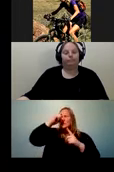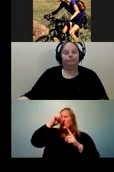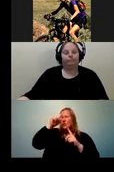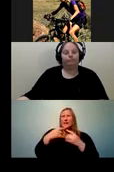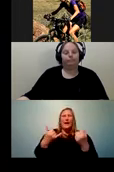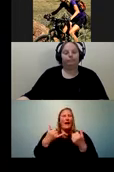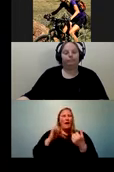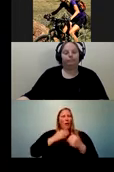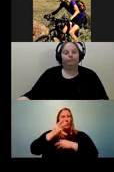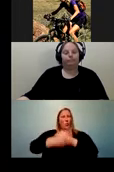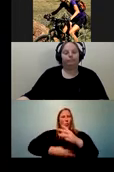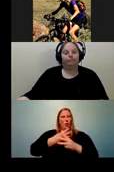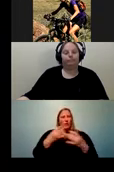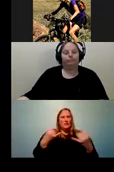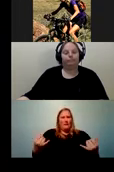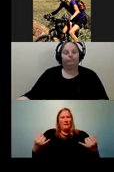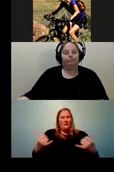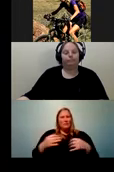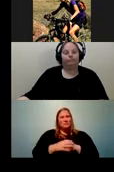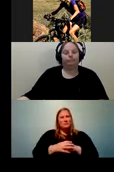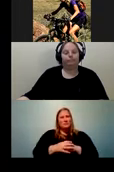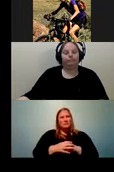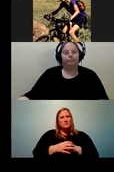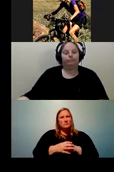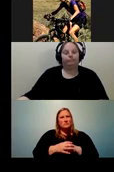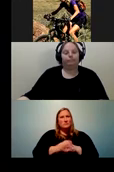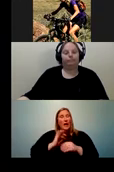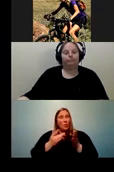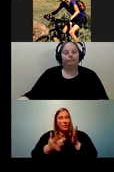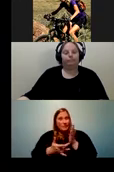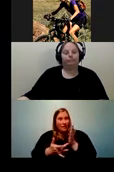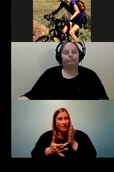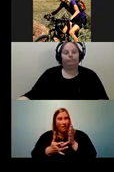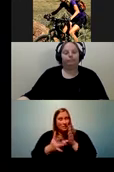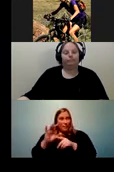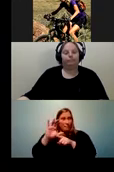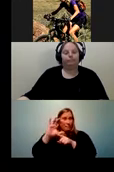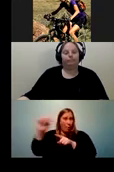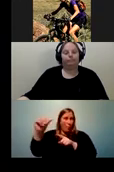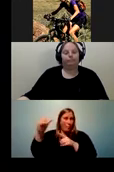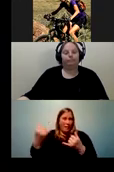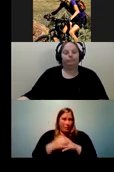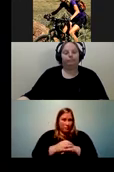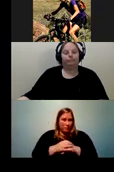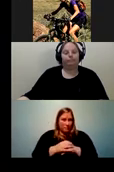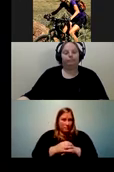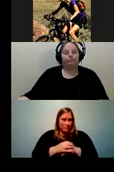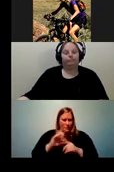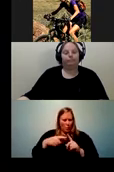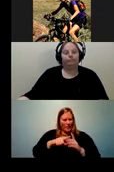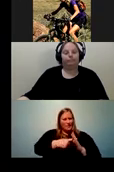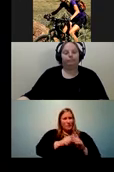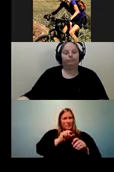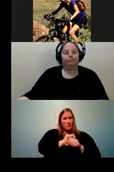live in, the technological advances mean that When I first started working with